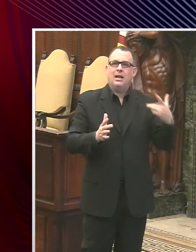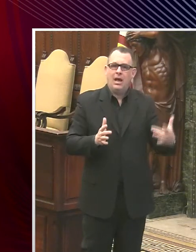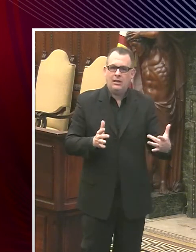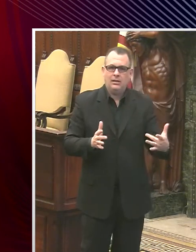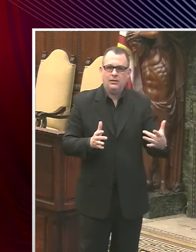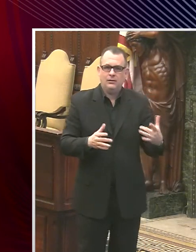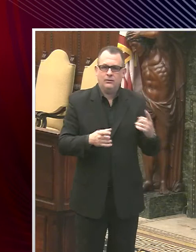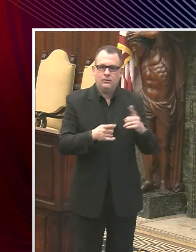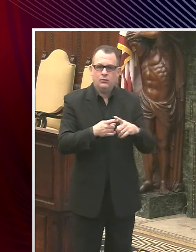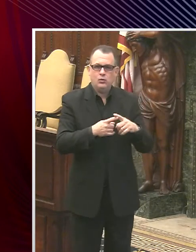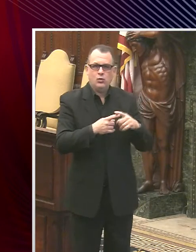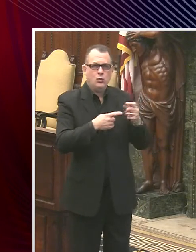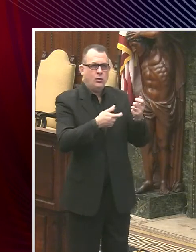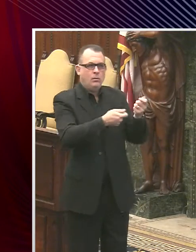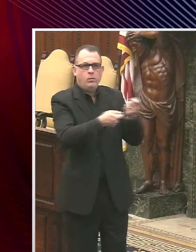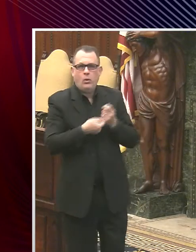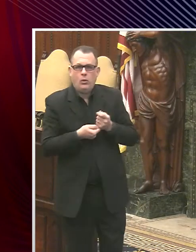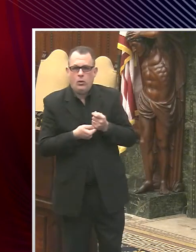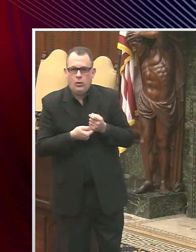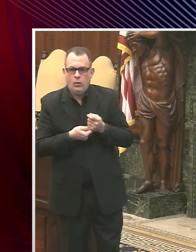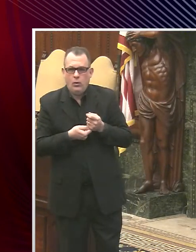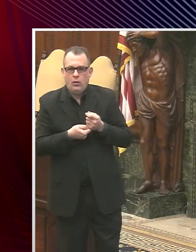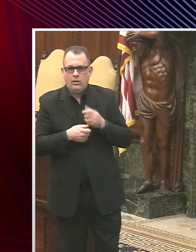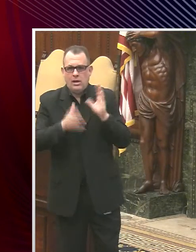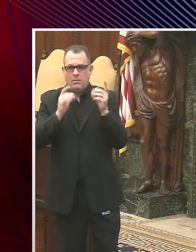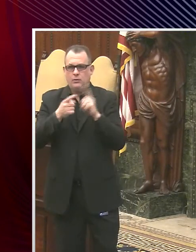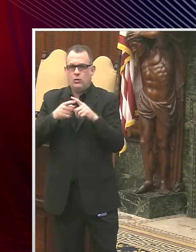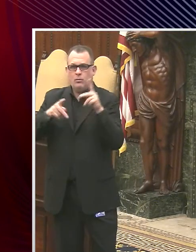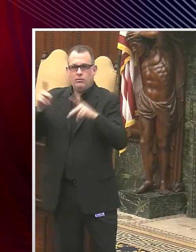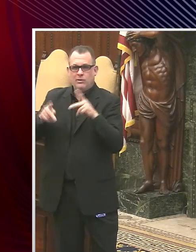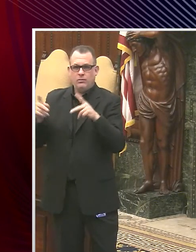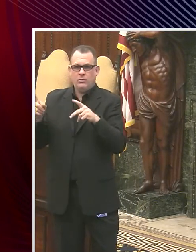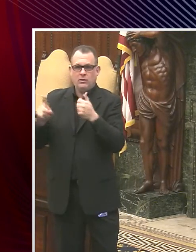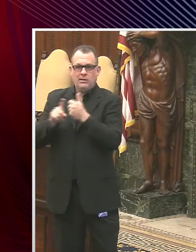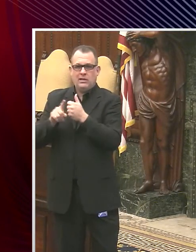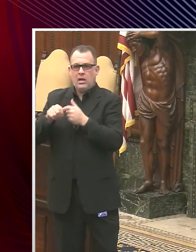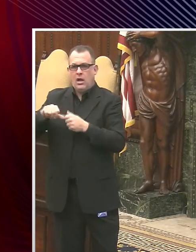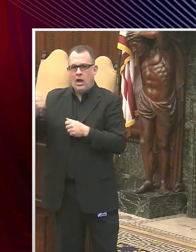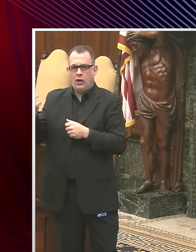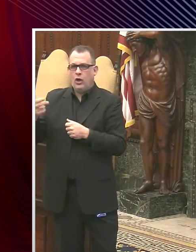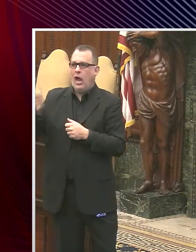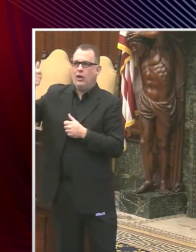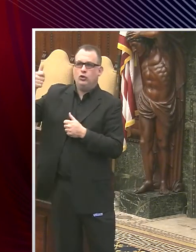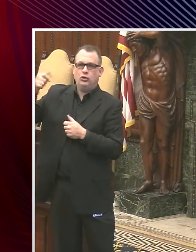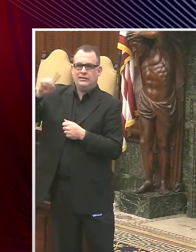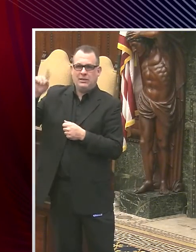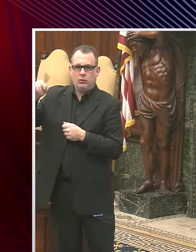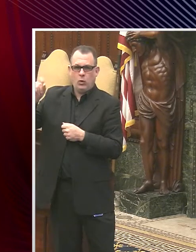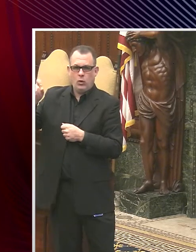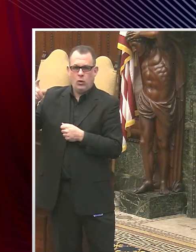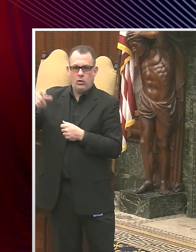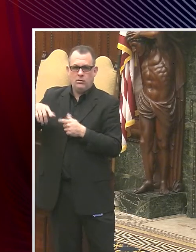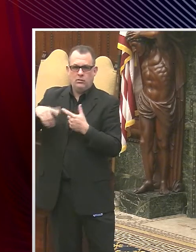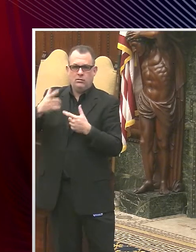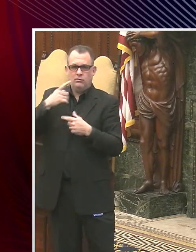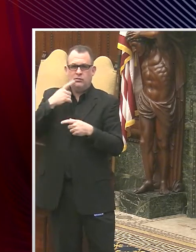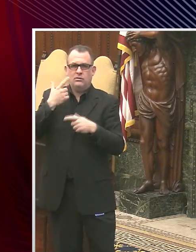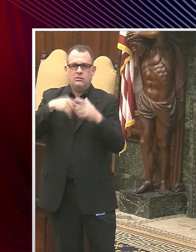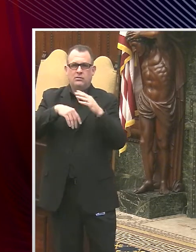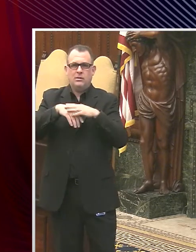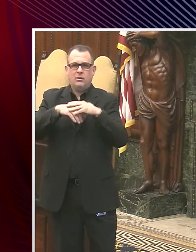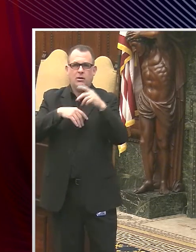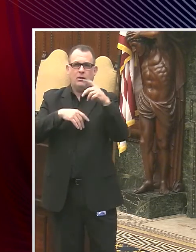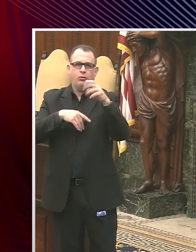sampled on a per capita basis as people in the middle vaccination zip codes. Got it. And it's per capita. Okay, that was my other question.